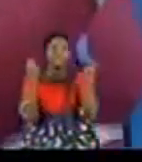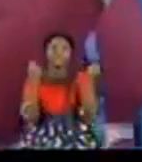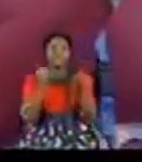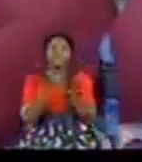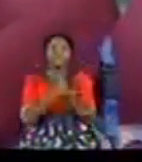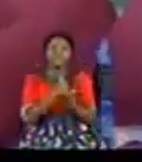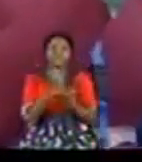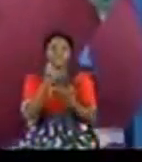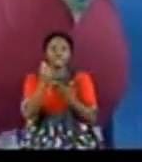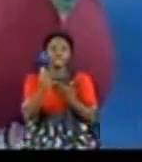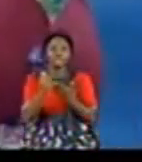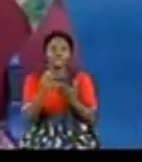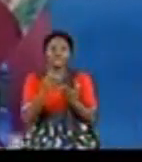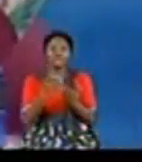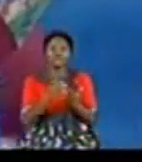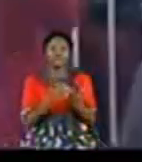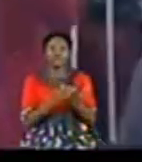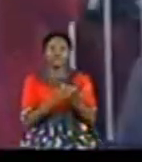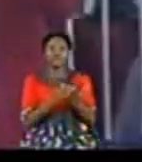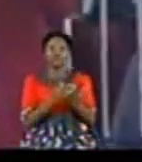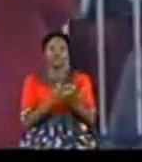Hallelujah on